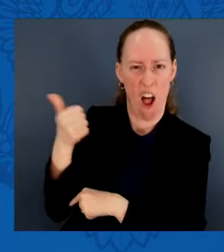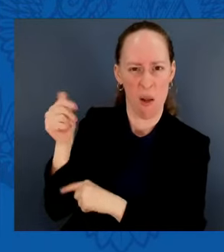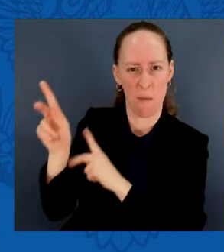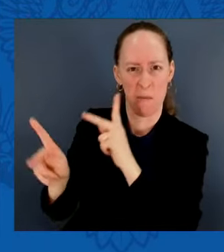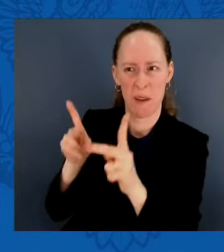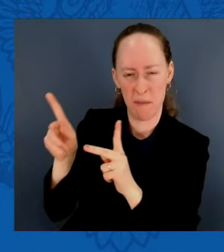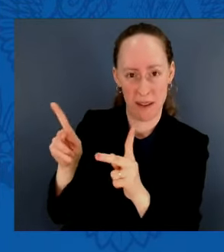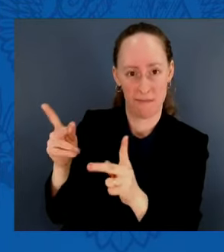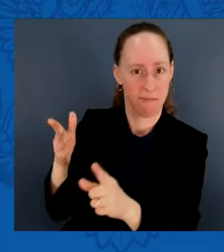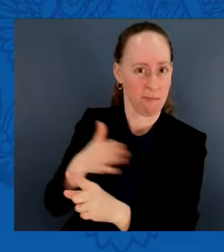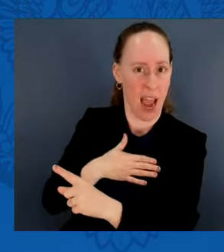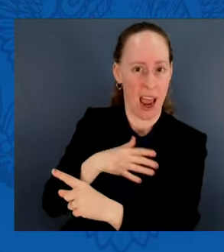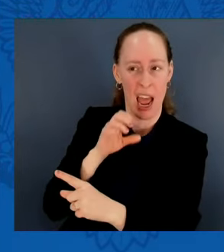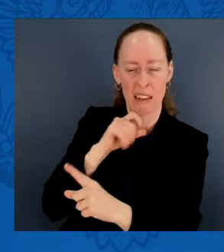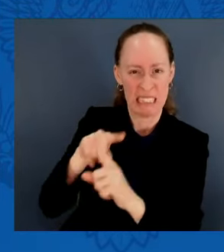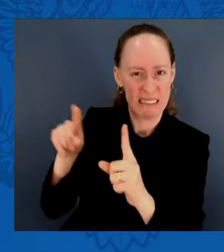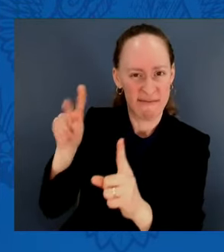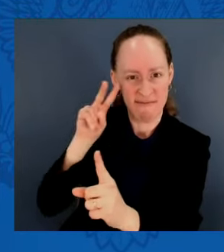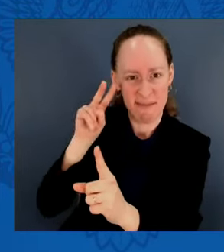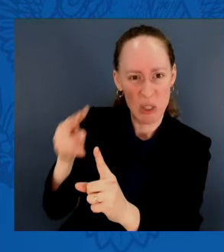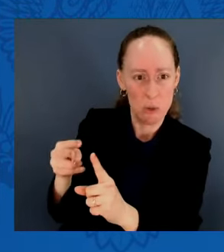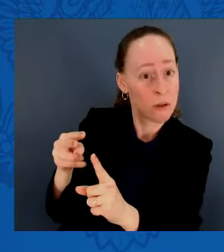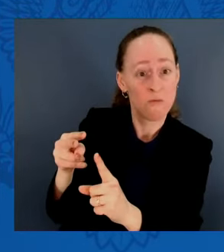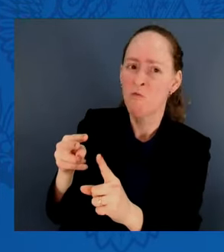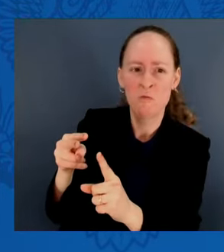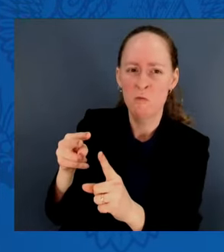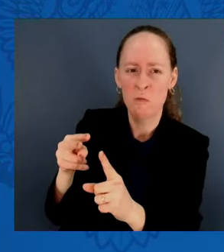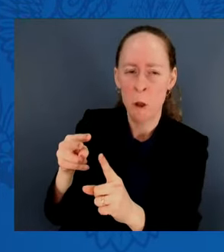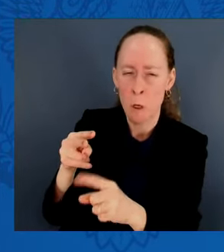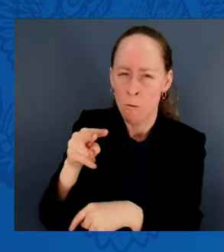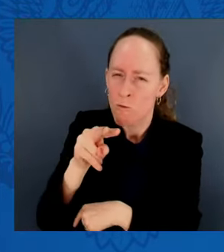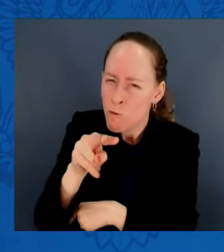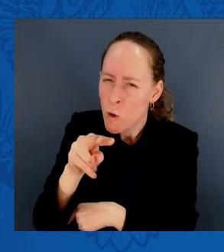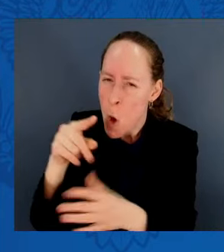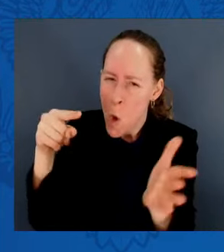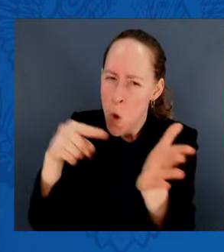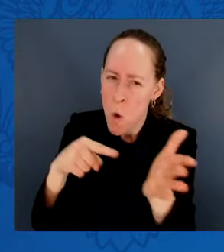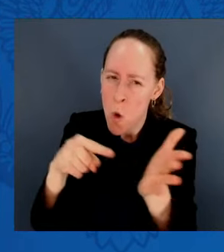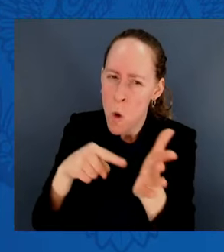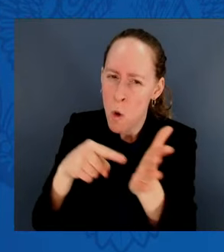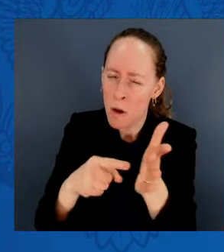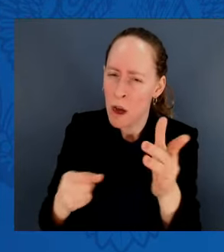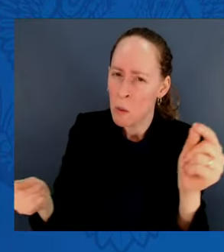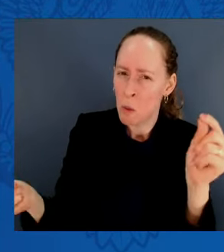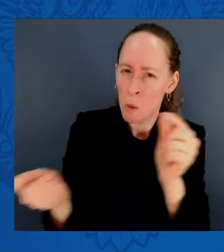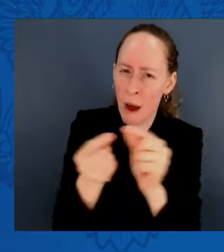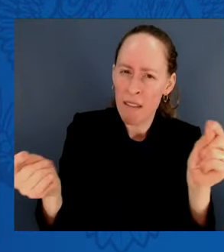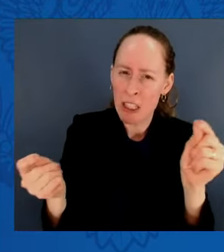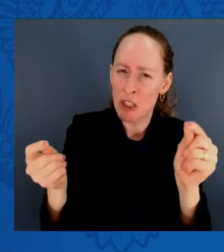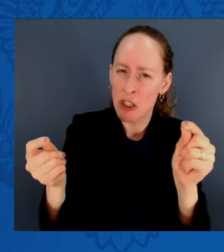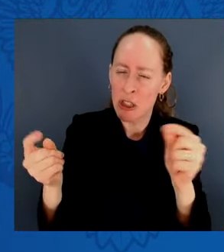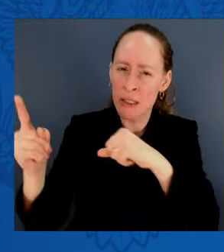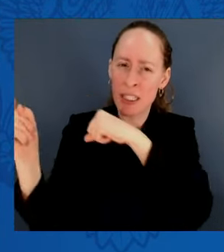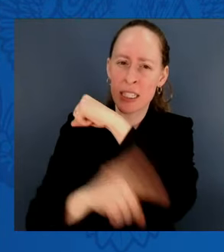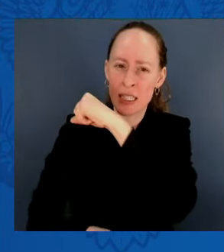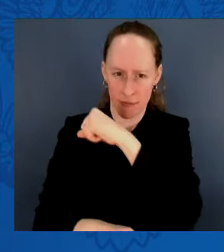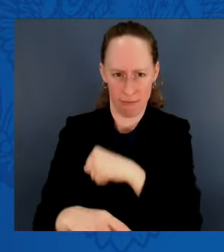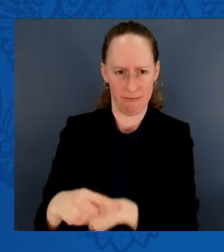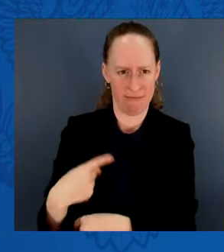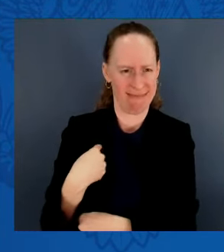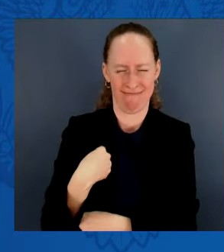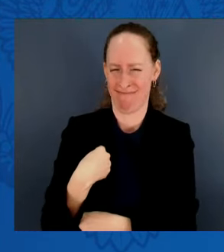retribution, that's not me. I was born amid World War II, when America stood for the freedom of the